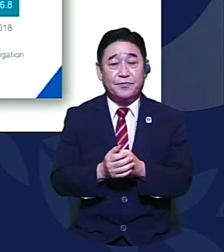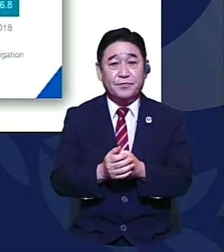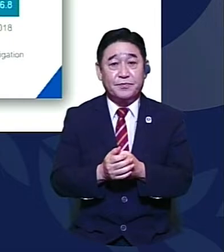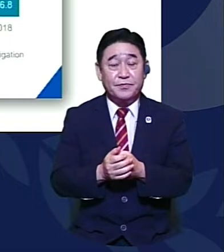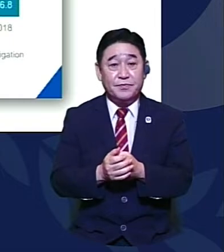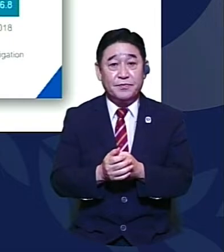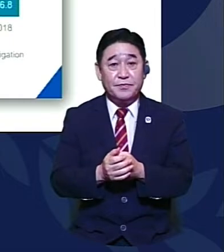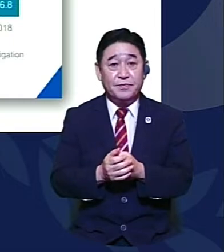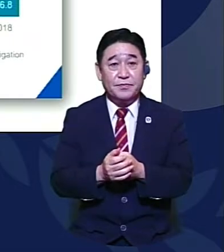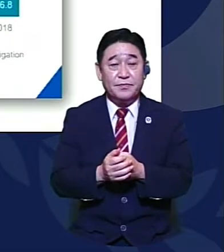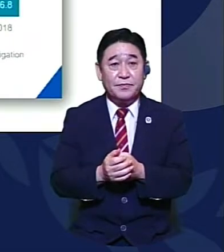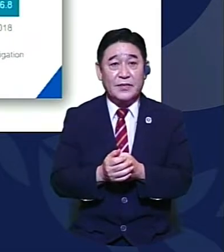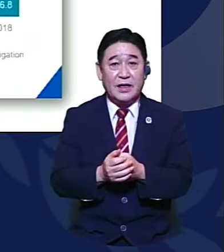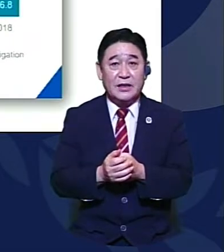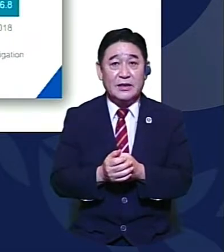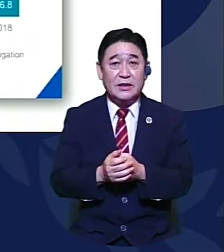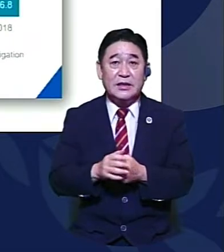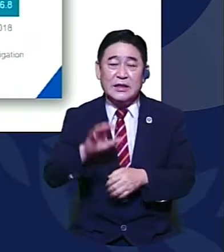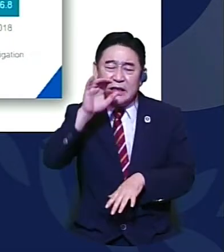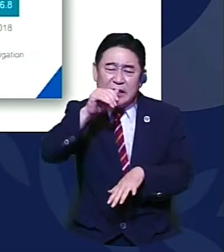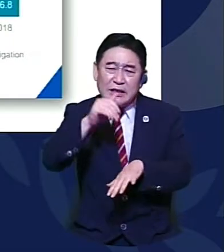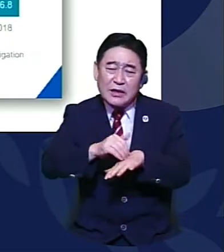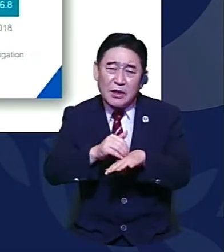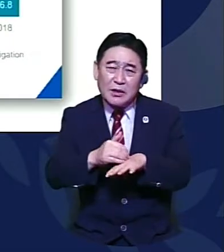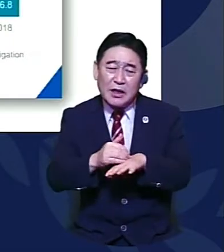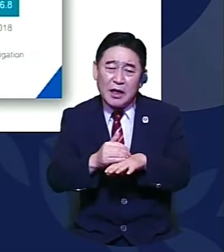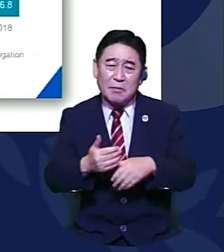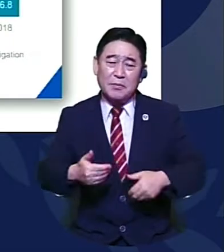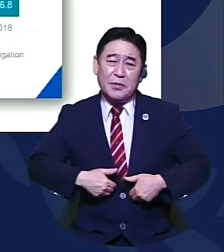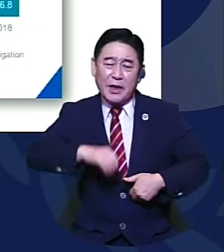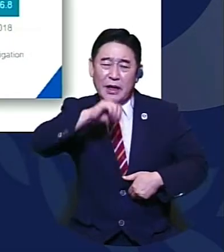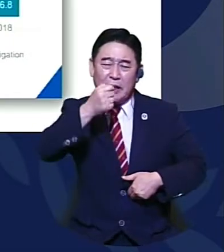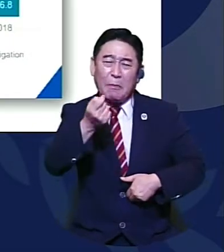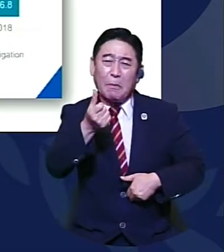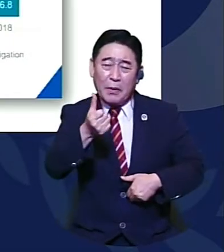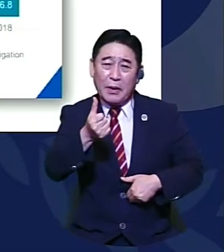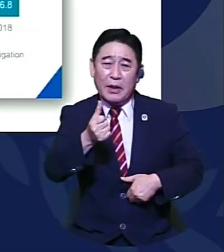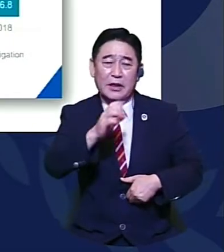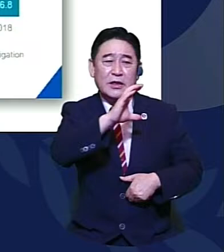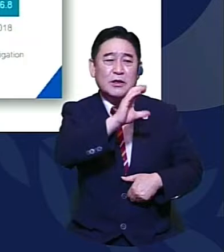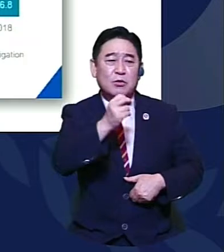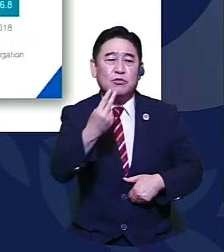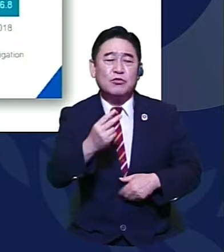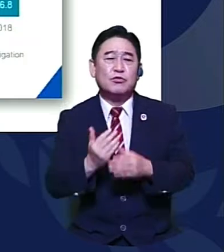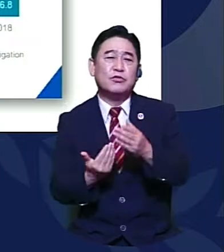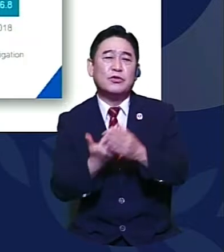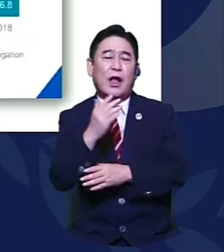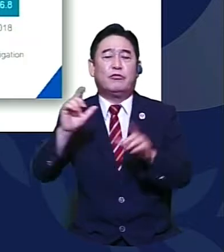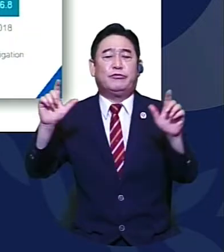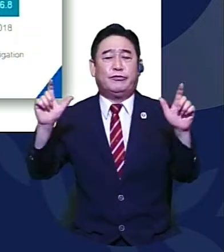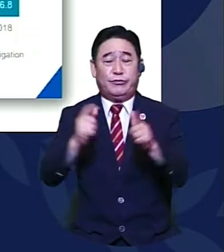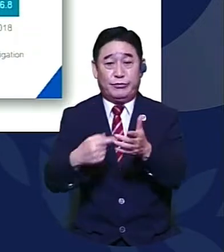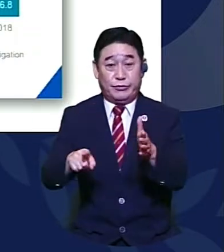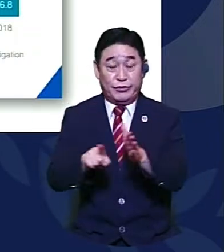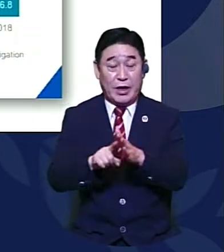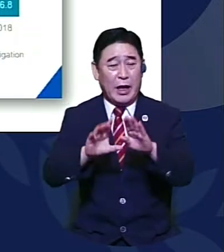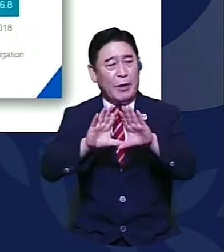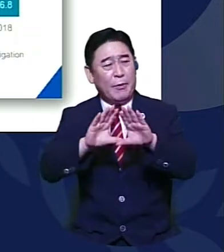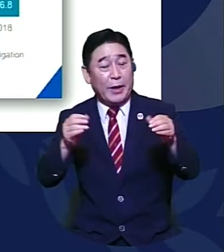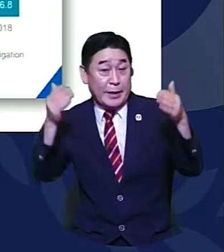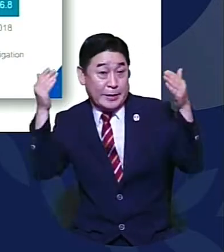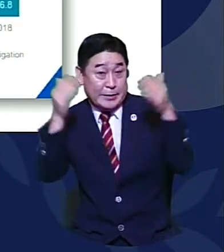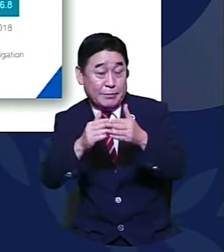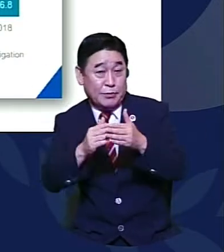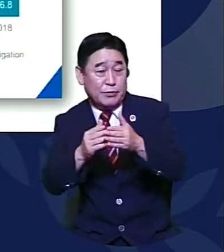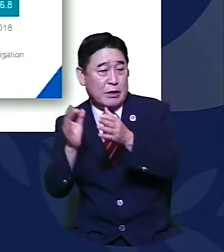climate finance goes to mitigation, to reducing emissions, which is important for all large emitting developing countries, middle